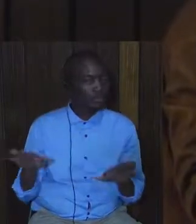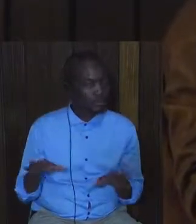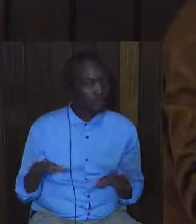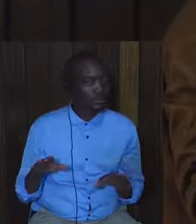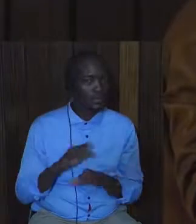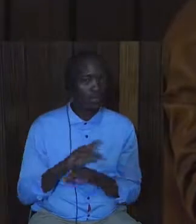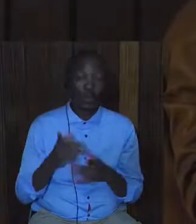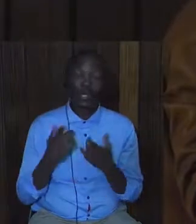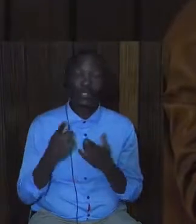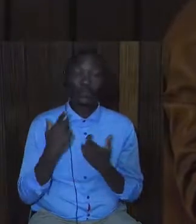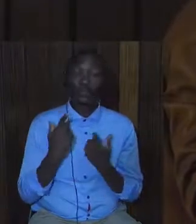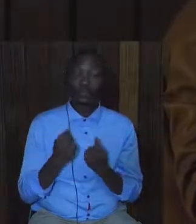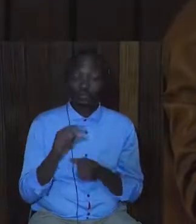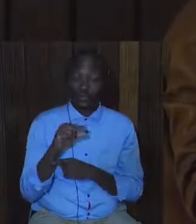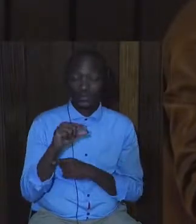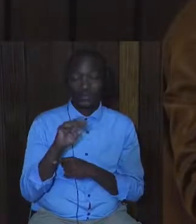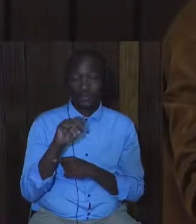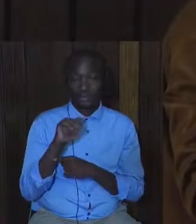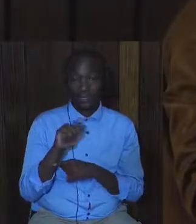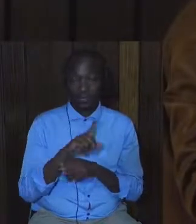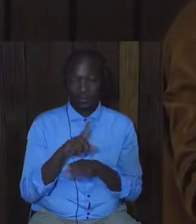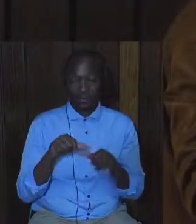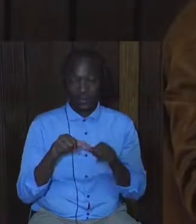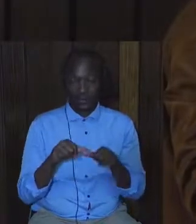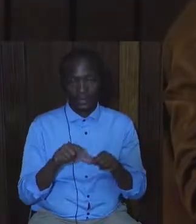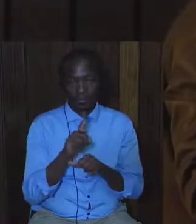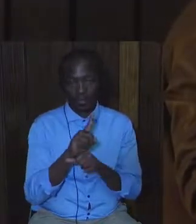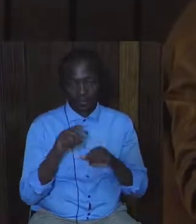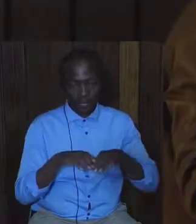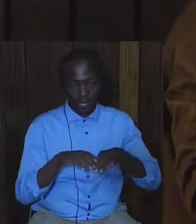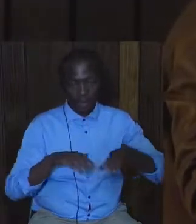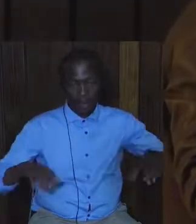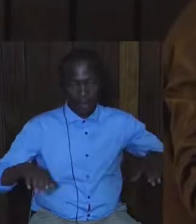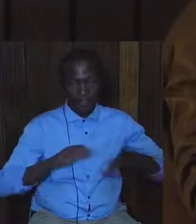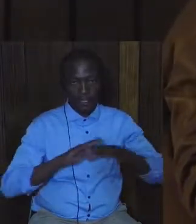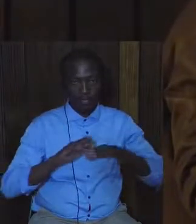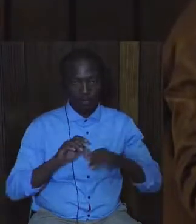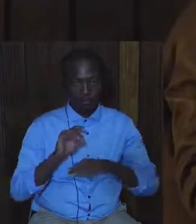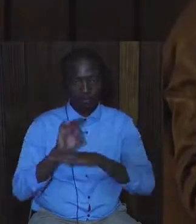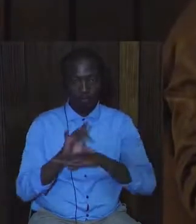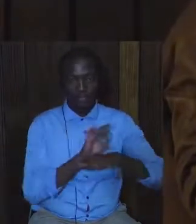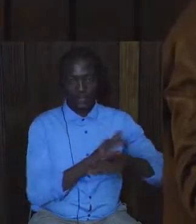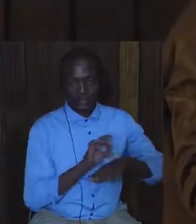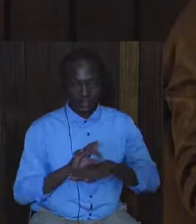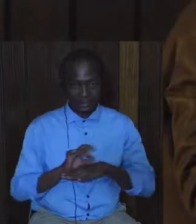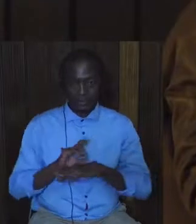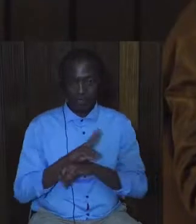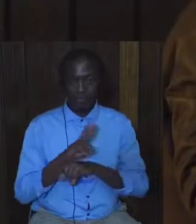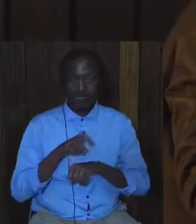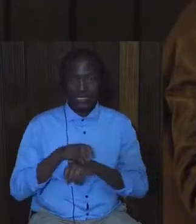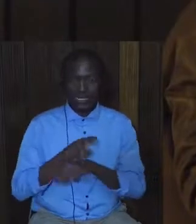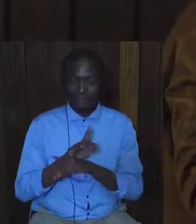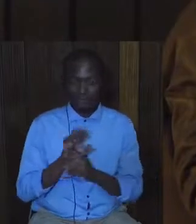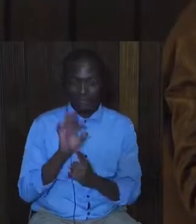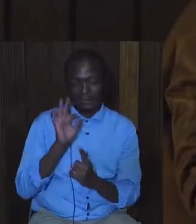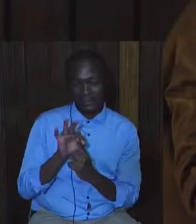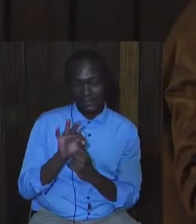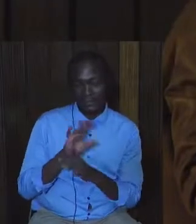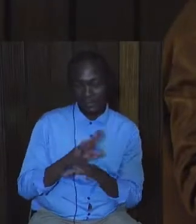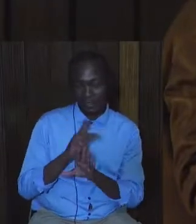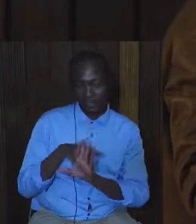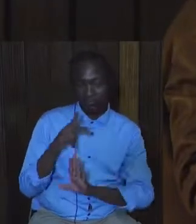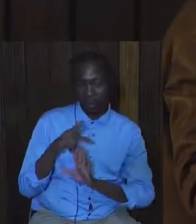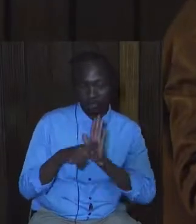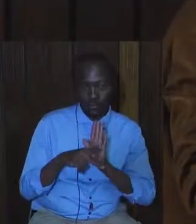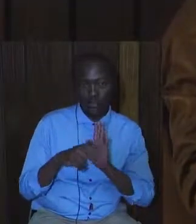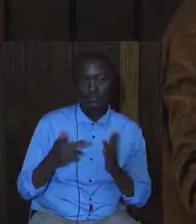What we at the GMA do is we maintain a panel of consultants as and when we need specific